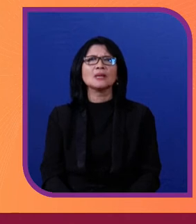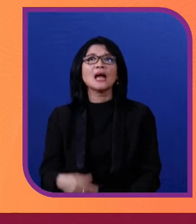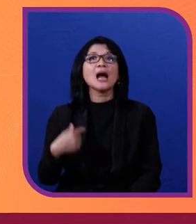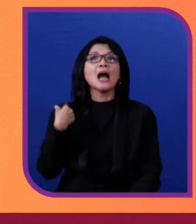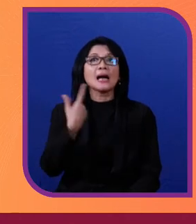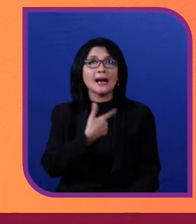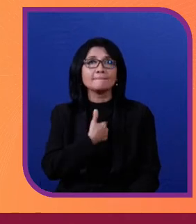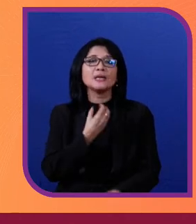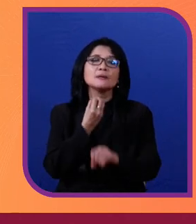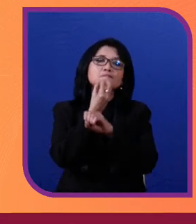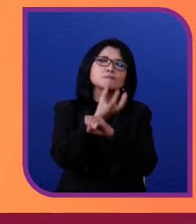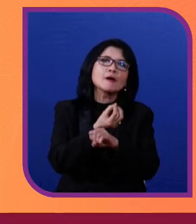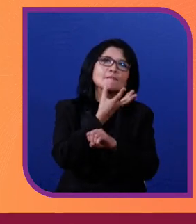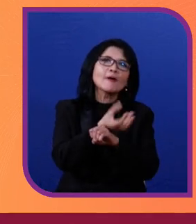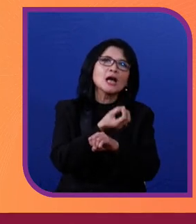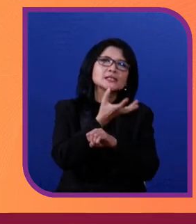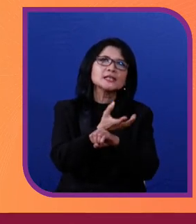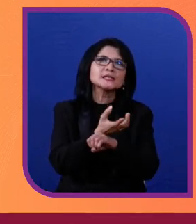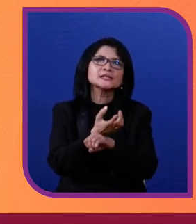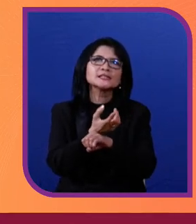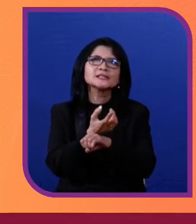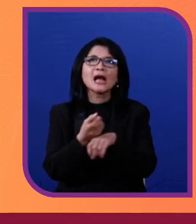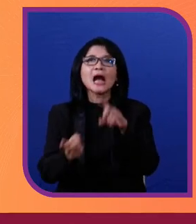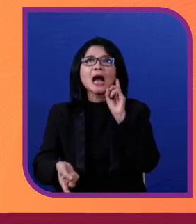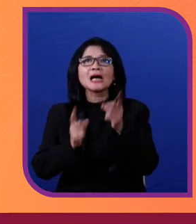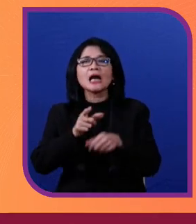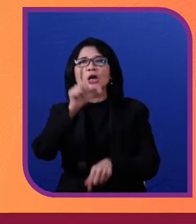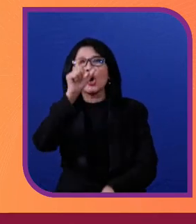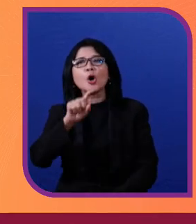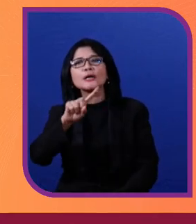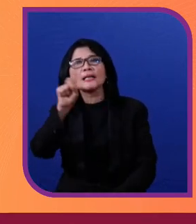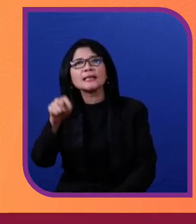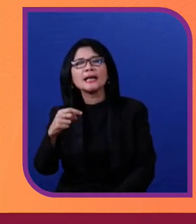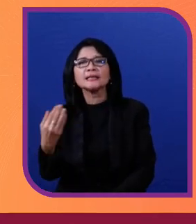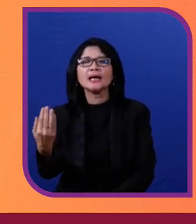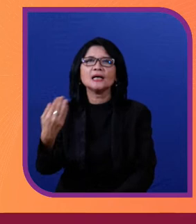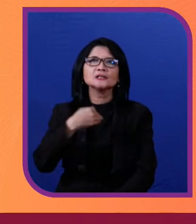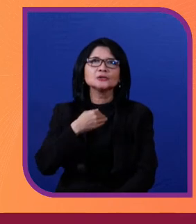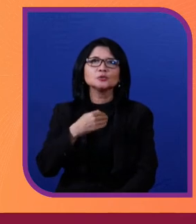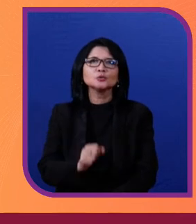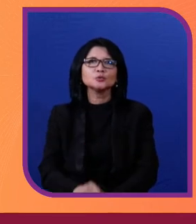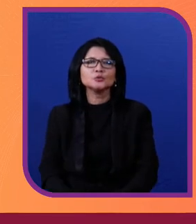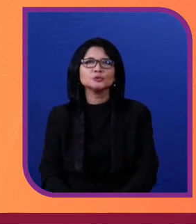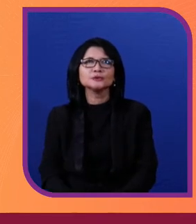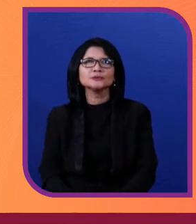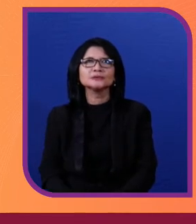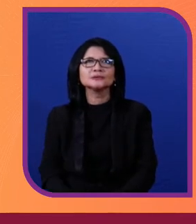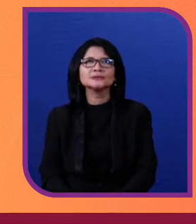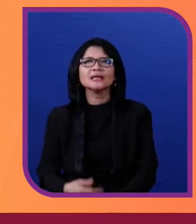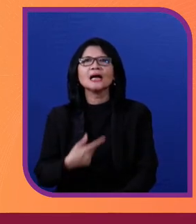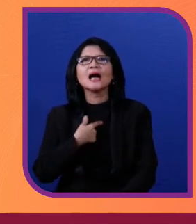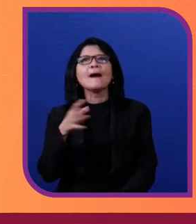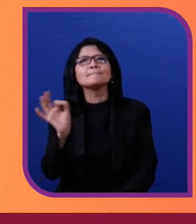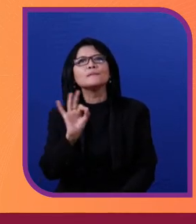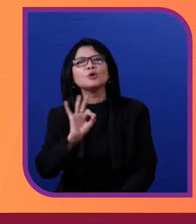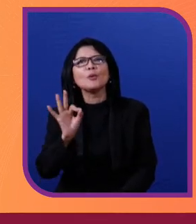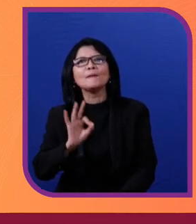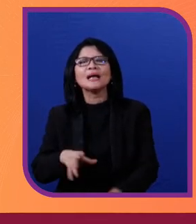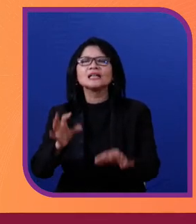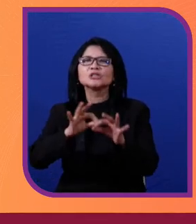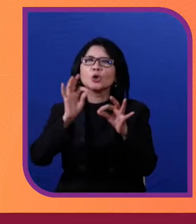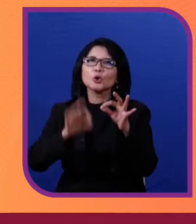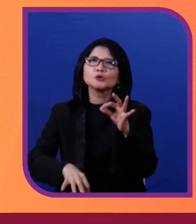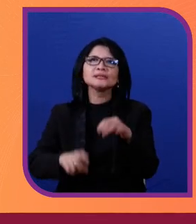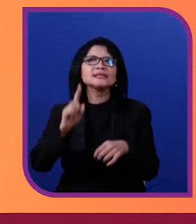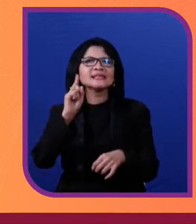is The Raid level of Family Outing stay there is a solution fortunately it is she Andre OVJ different concentration